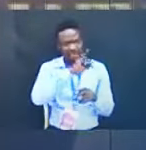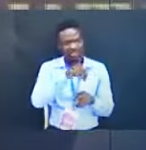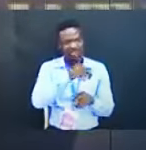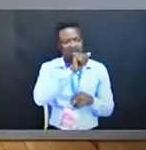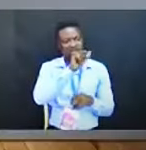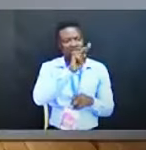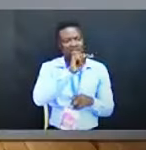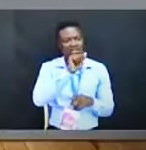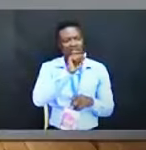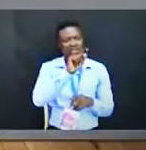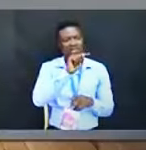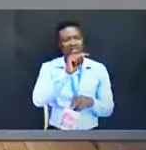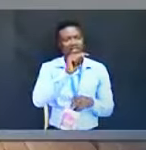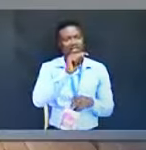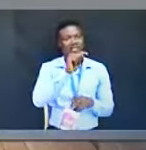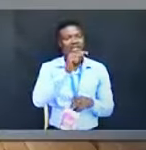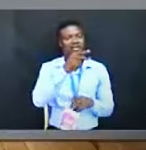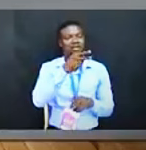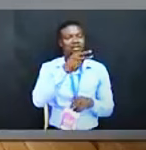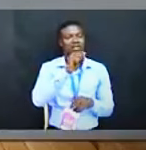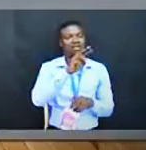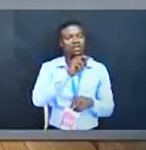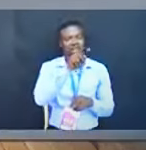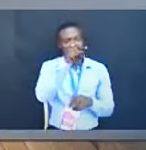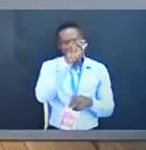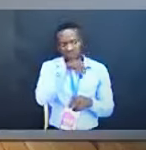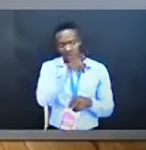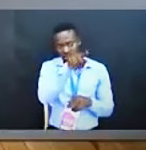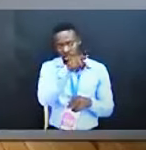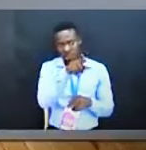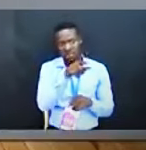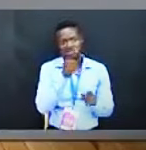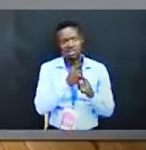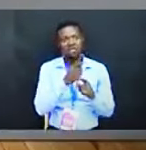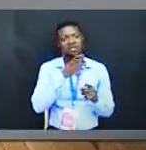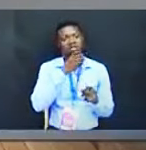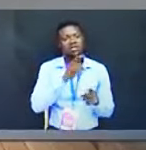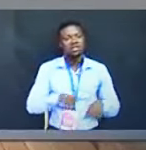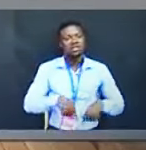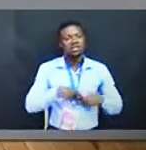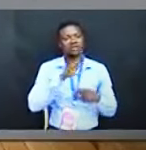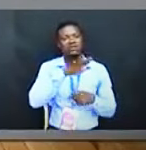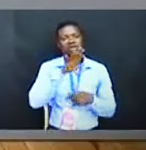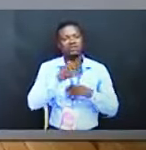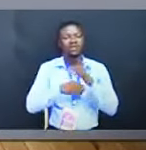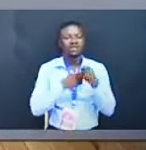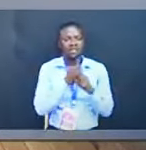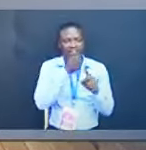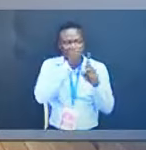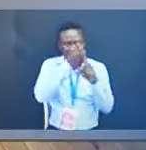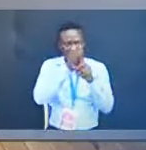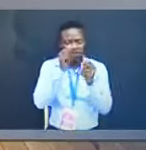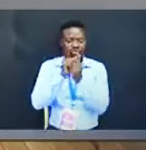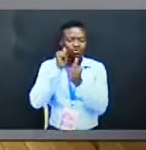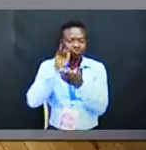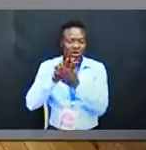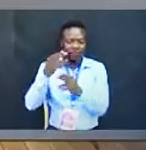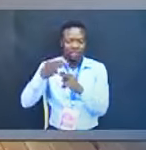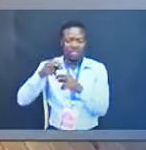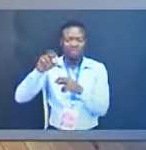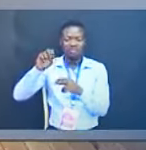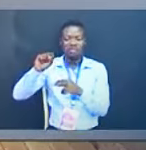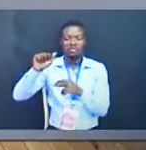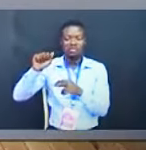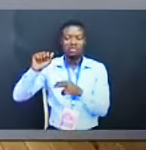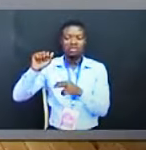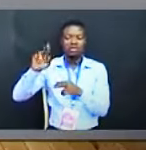He lived for just 55 years in the 18th century. A clergyman and his wife, Sarah, who bequeathed a